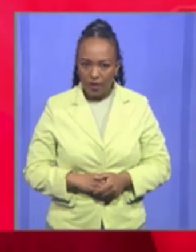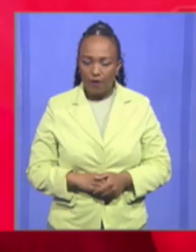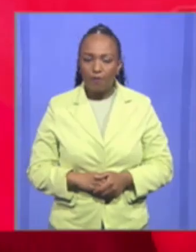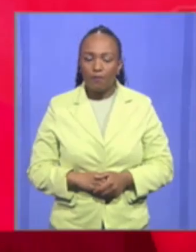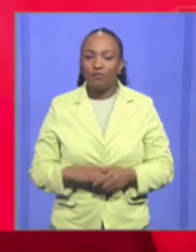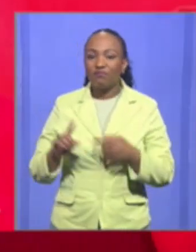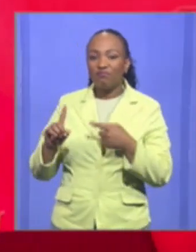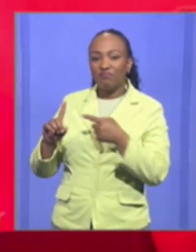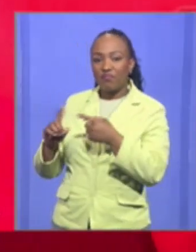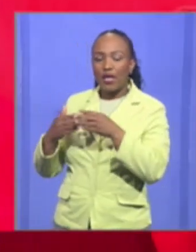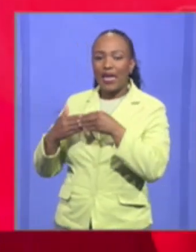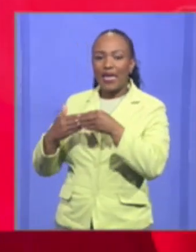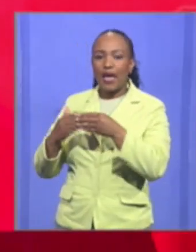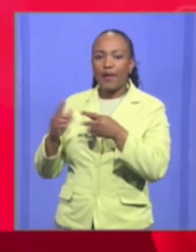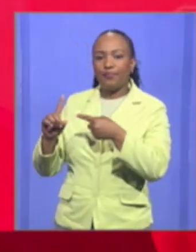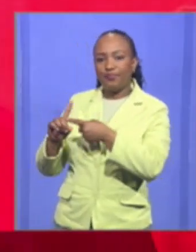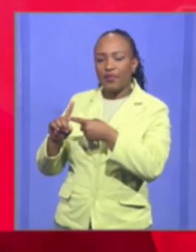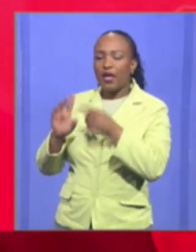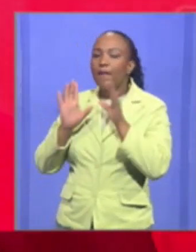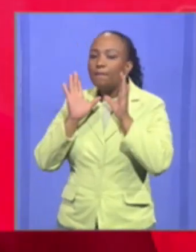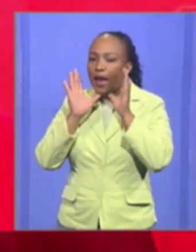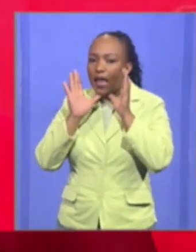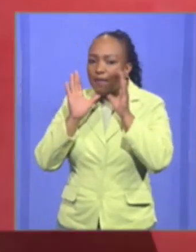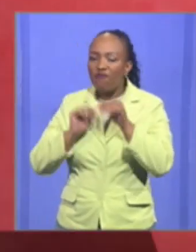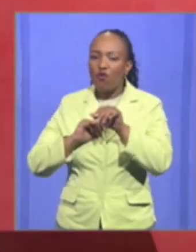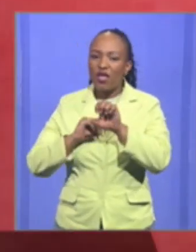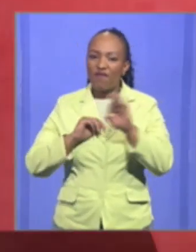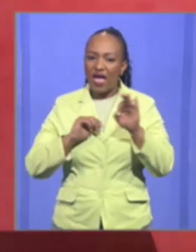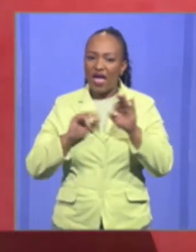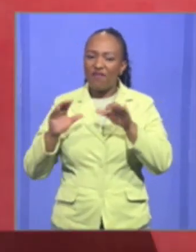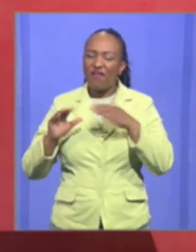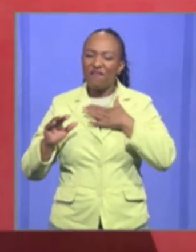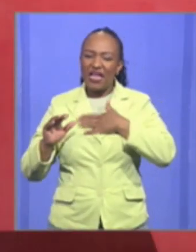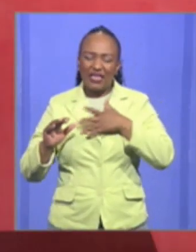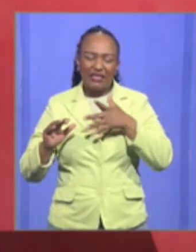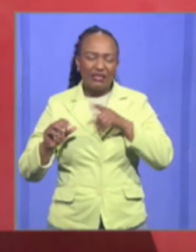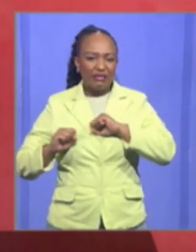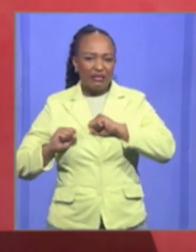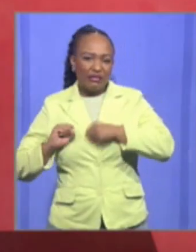Moetapele wa EFF Malema o ikwa a radilwe ke Shivambu.